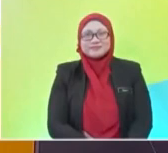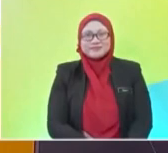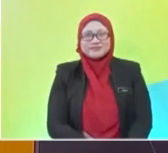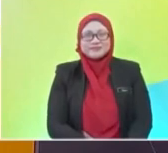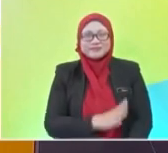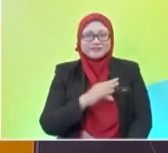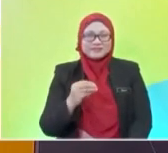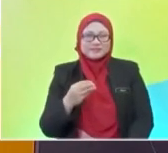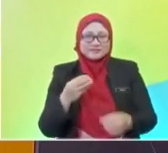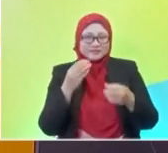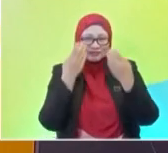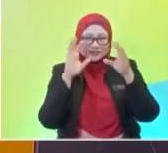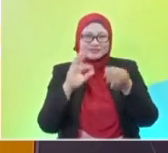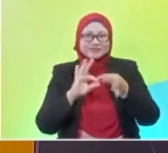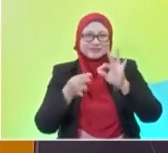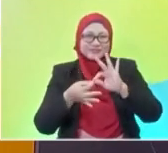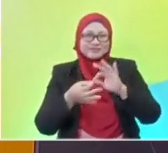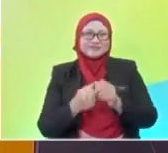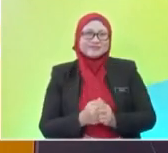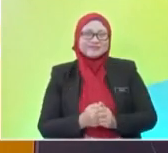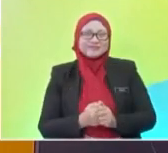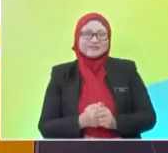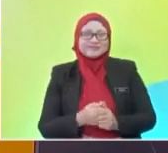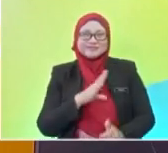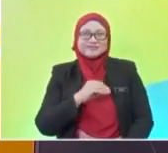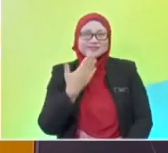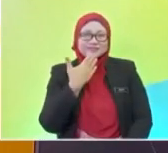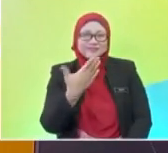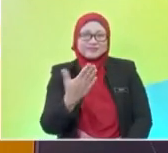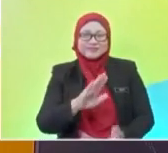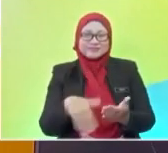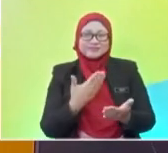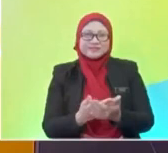as Miss Rohaya as our sign language interpreter. And thank you for watching.